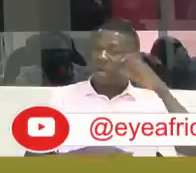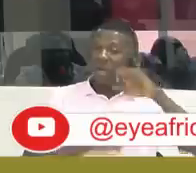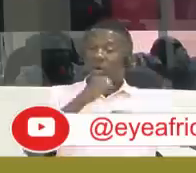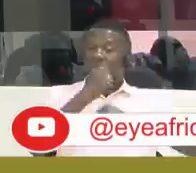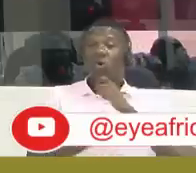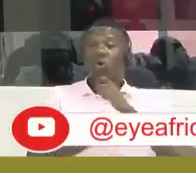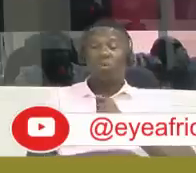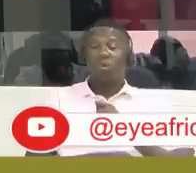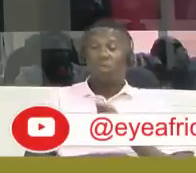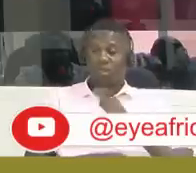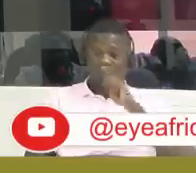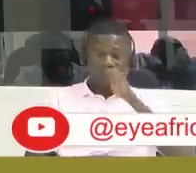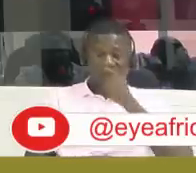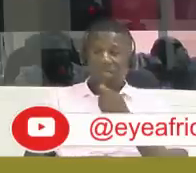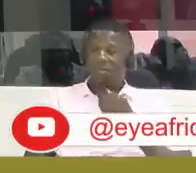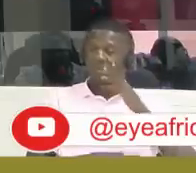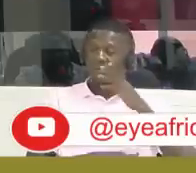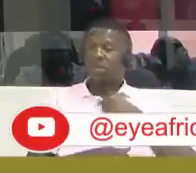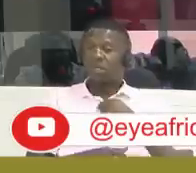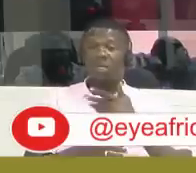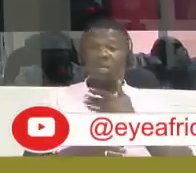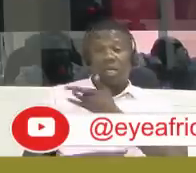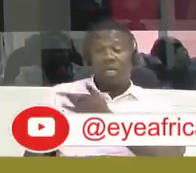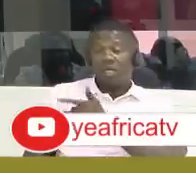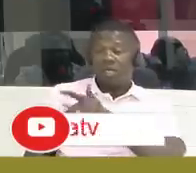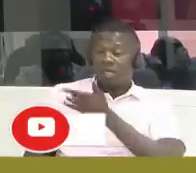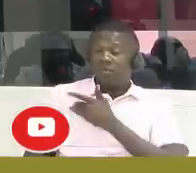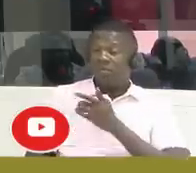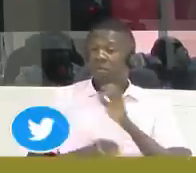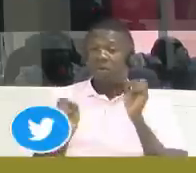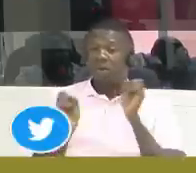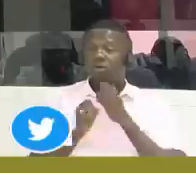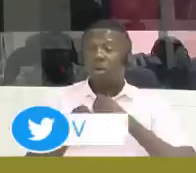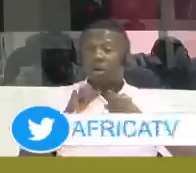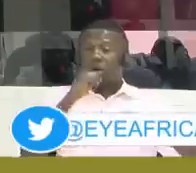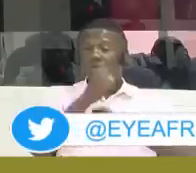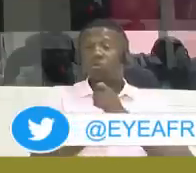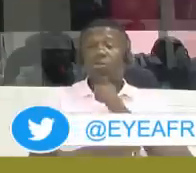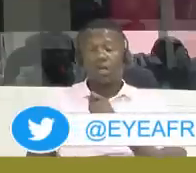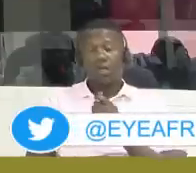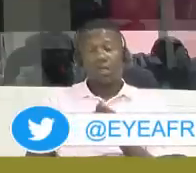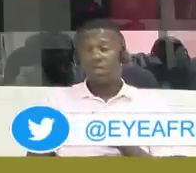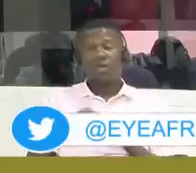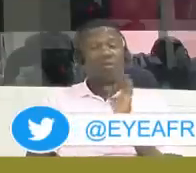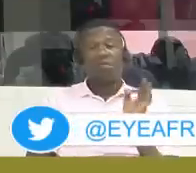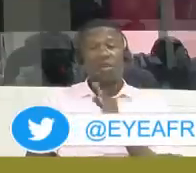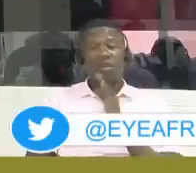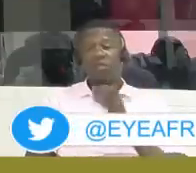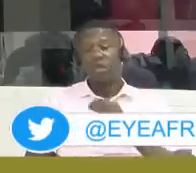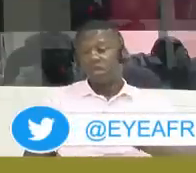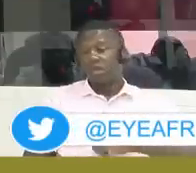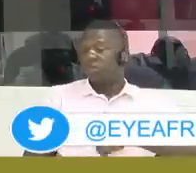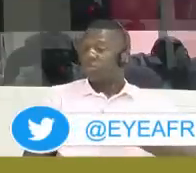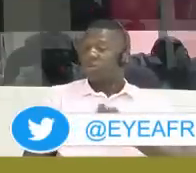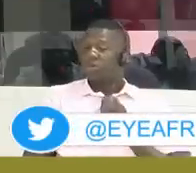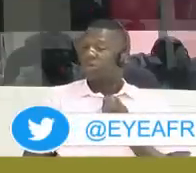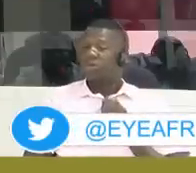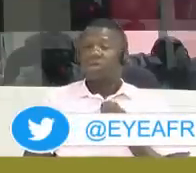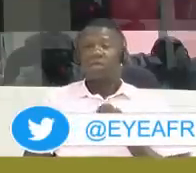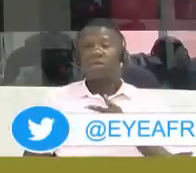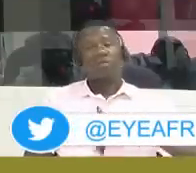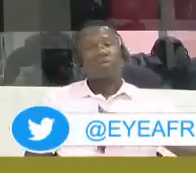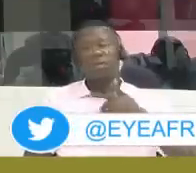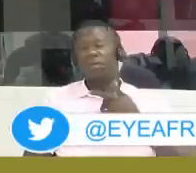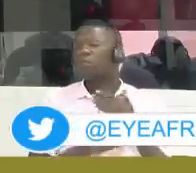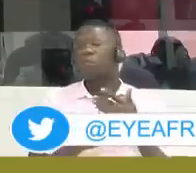imagining me living without my husband. That was very, very emotional for me. That was too much for me.